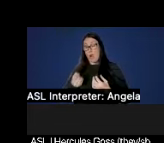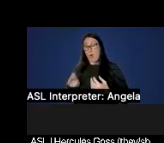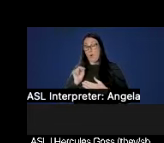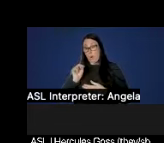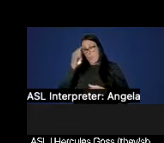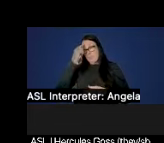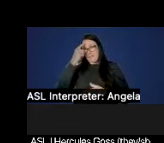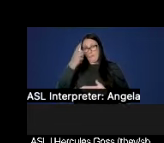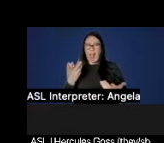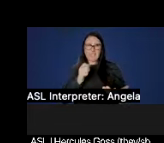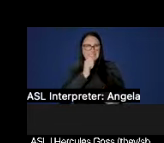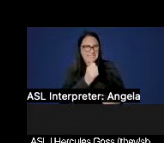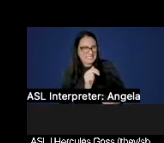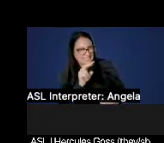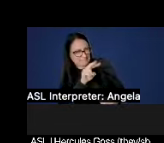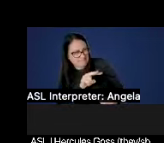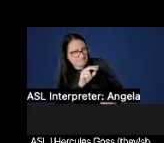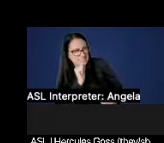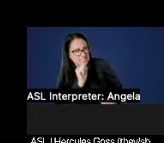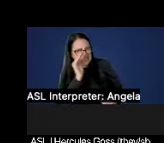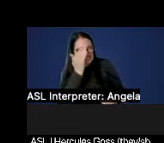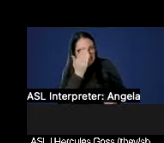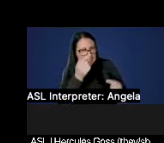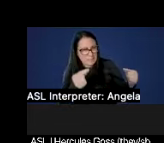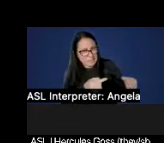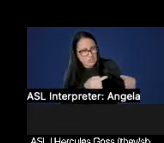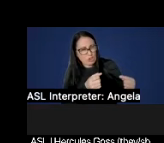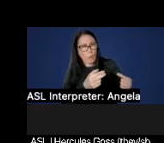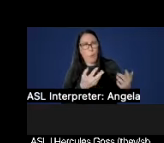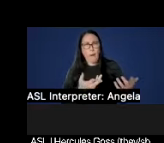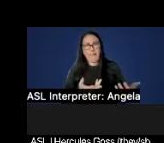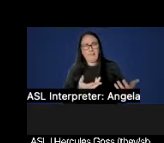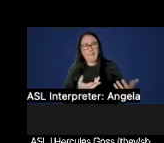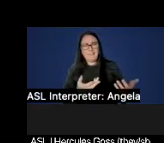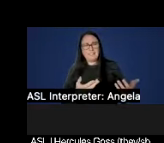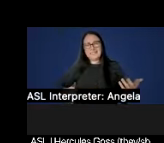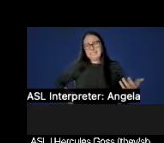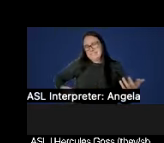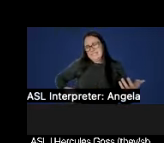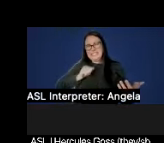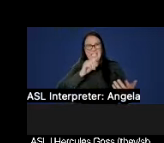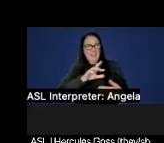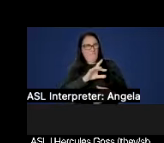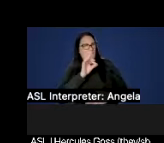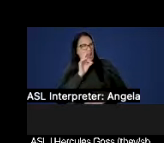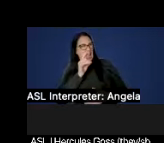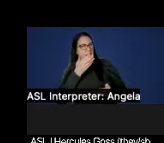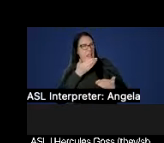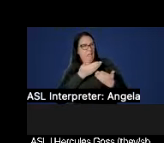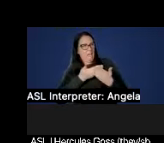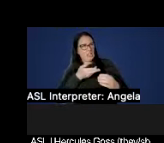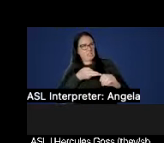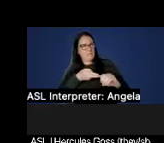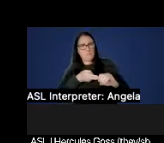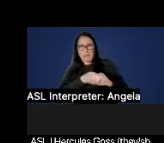doesn't seem injured, or they didn't even find any evidence of penetration, though that